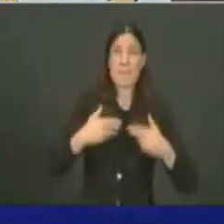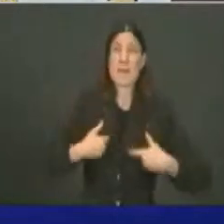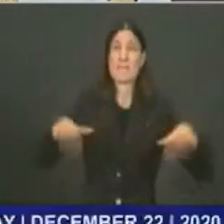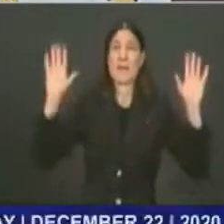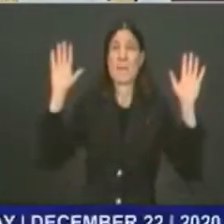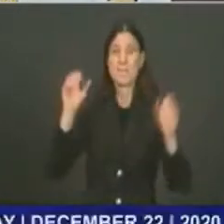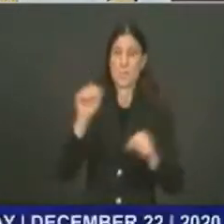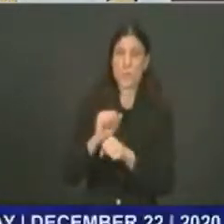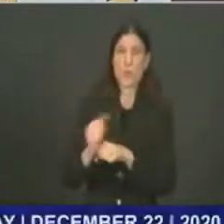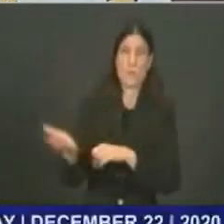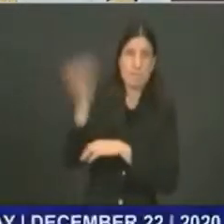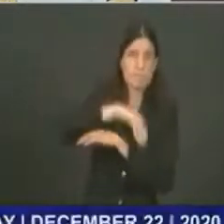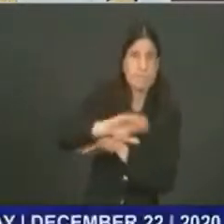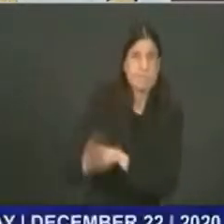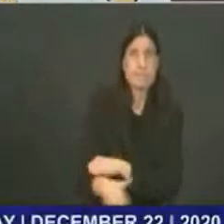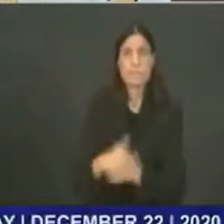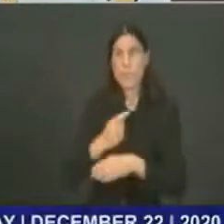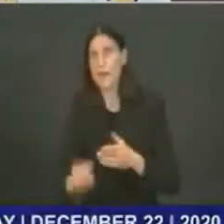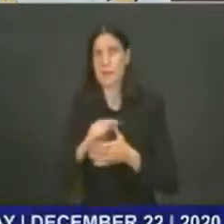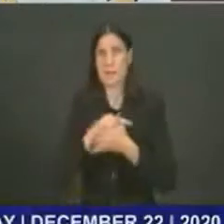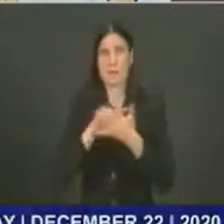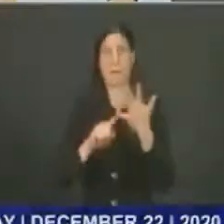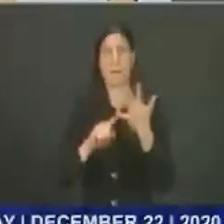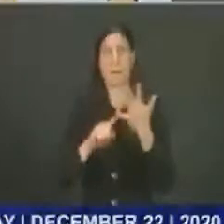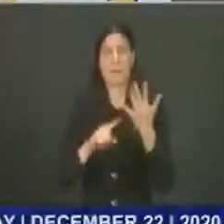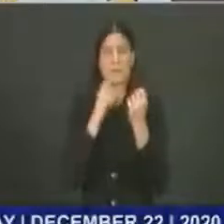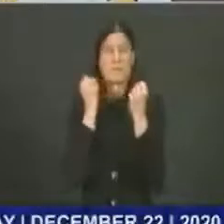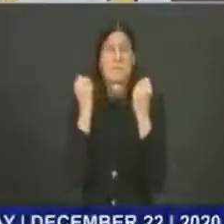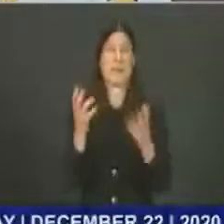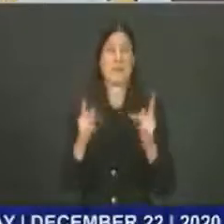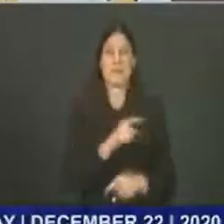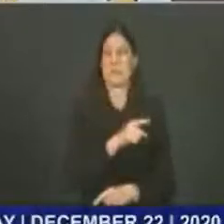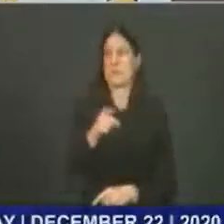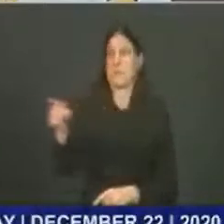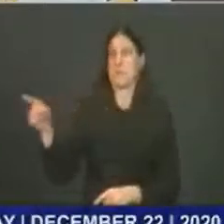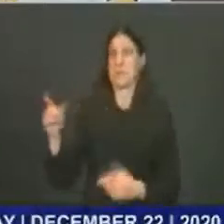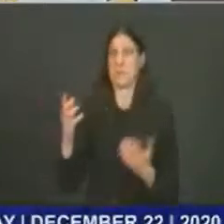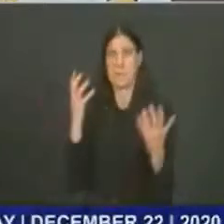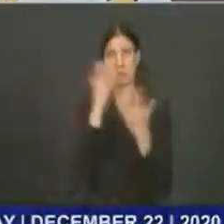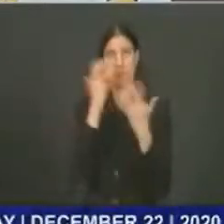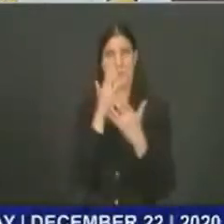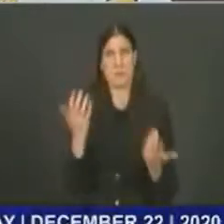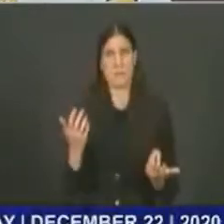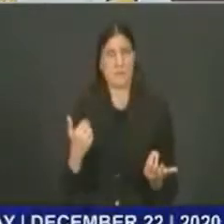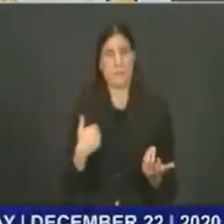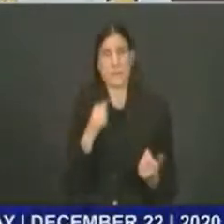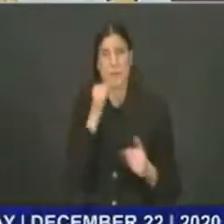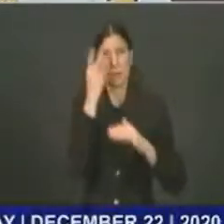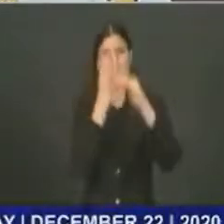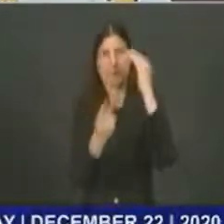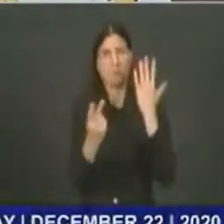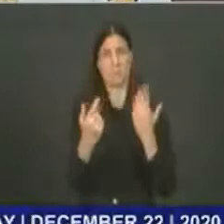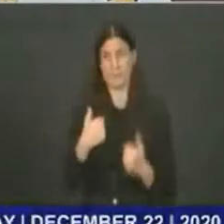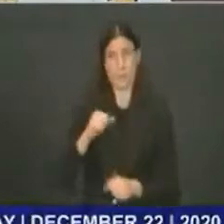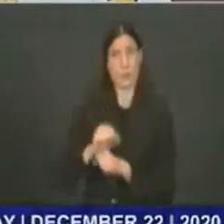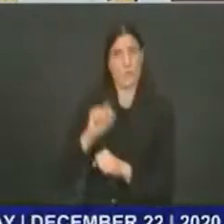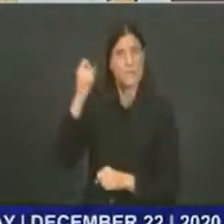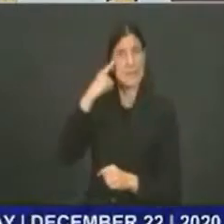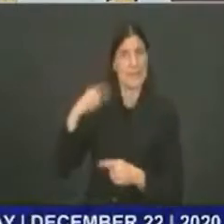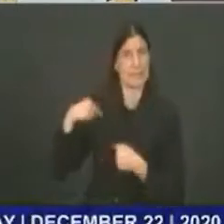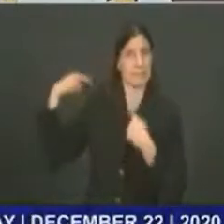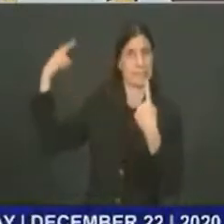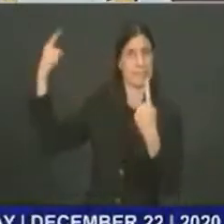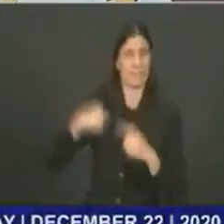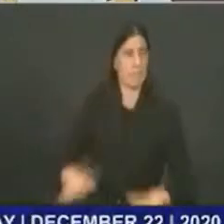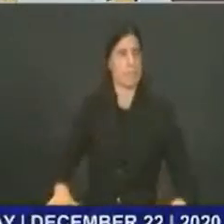every day to be a part of our entire statewide response team and a proud member of our Rhode